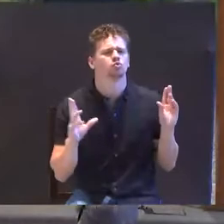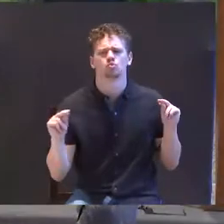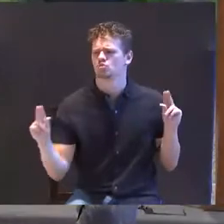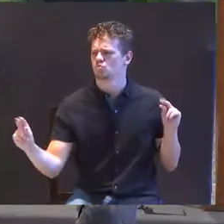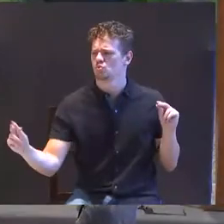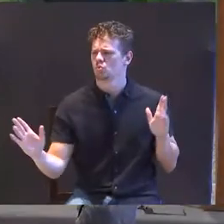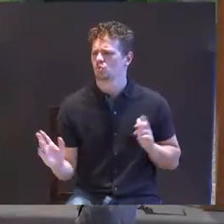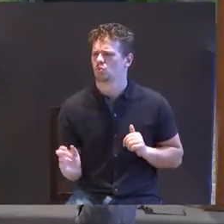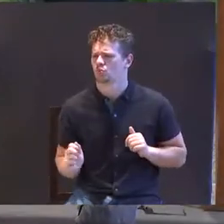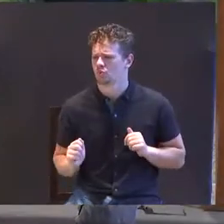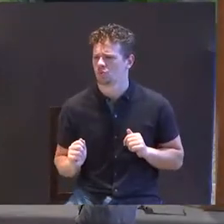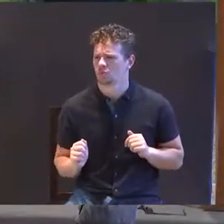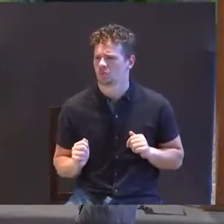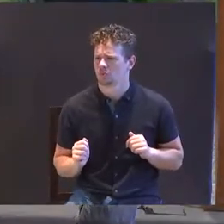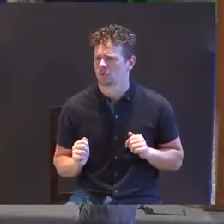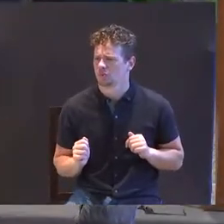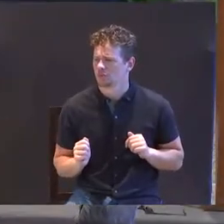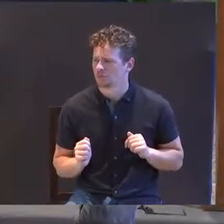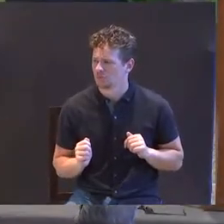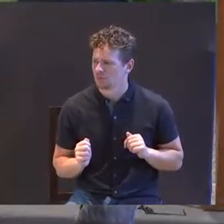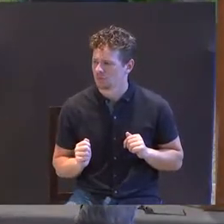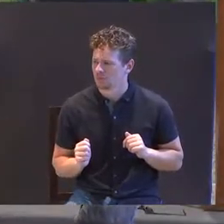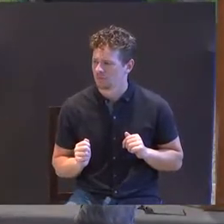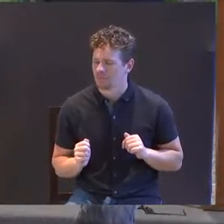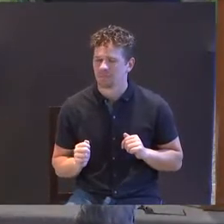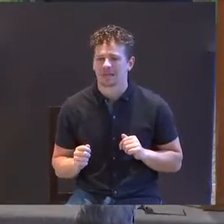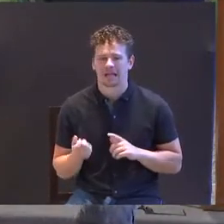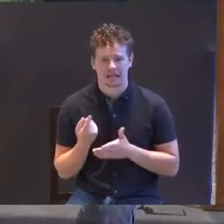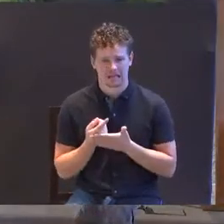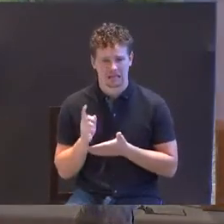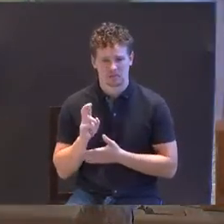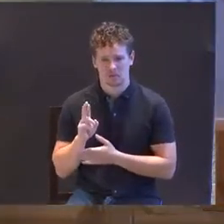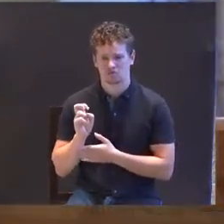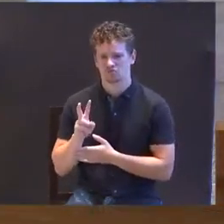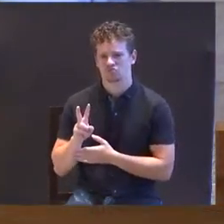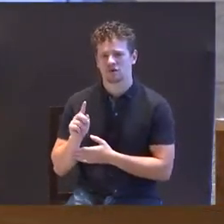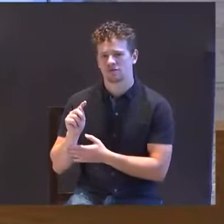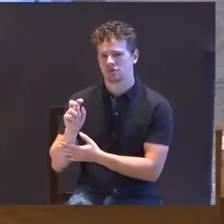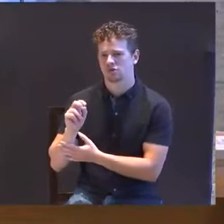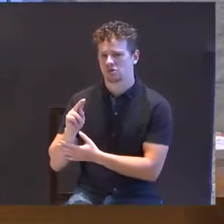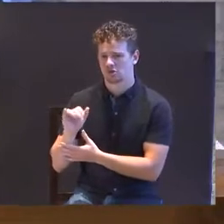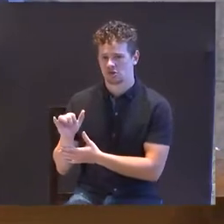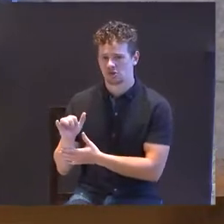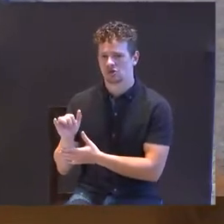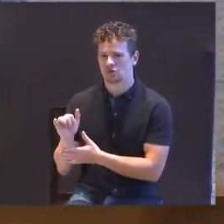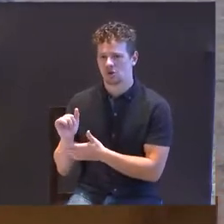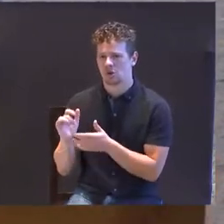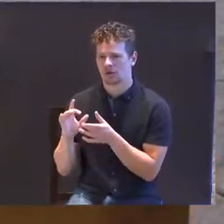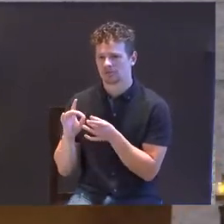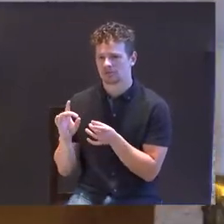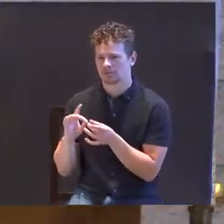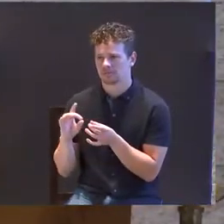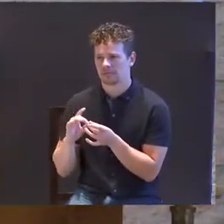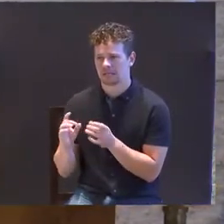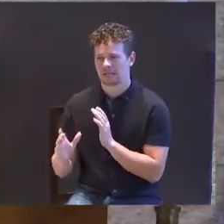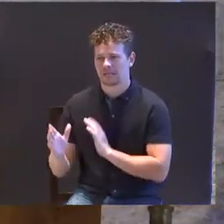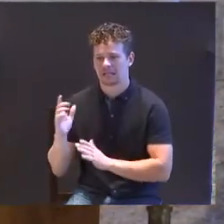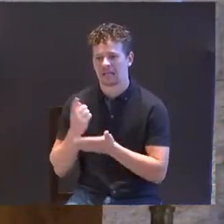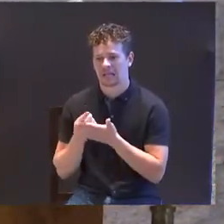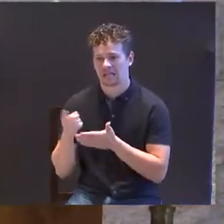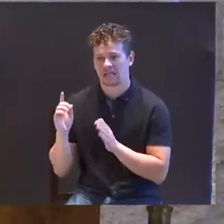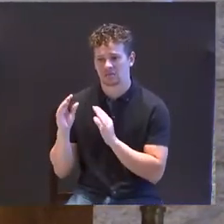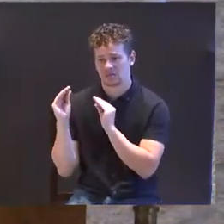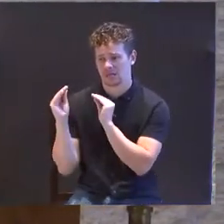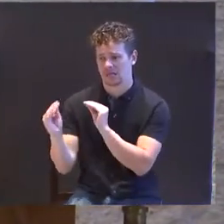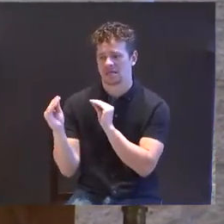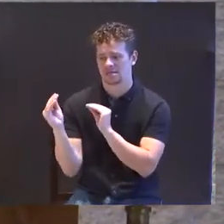Last week, I was introduced. Reverend Toni spoke last week. What a wonderful lesson. If you've not listened to it, I encourage you to do so.